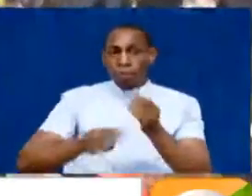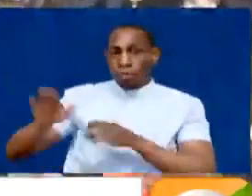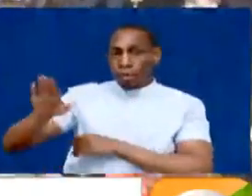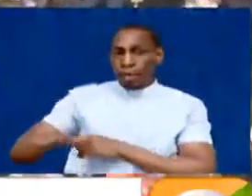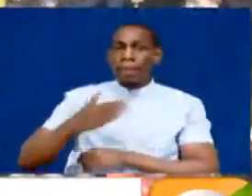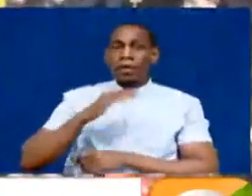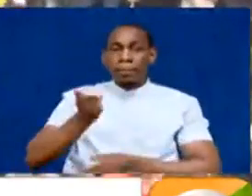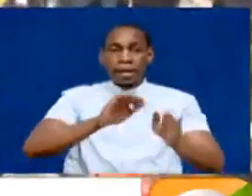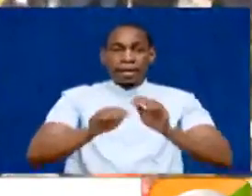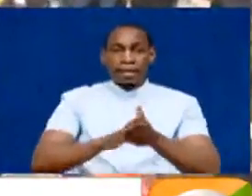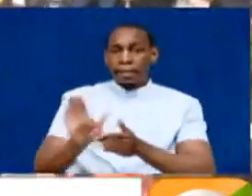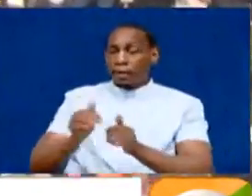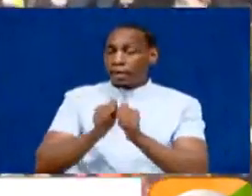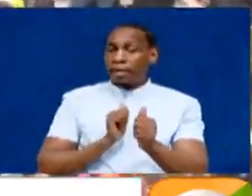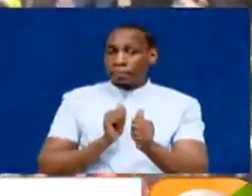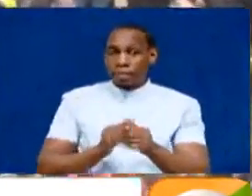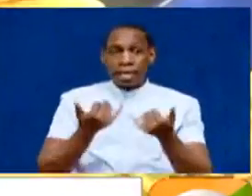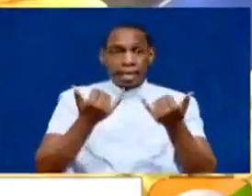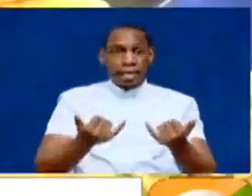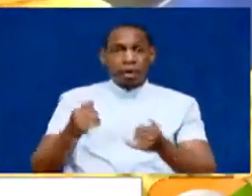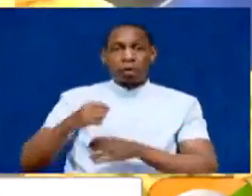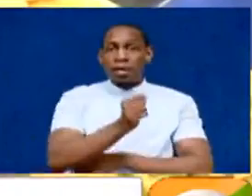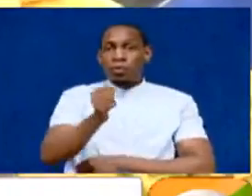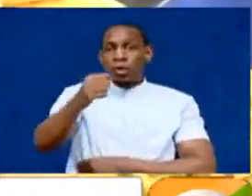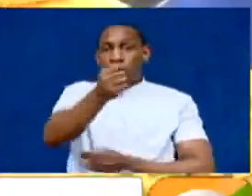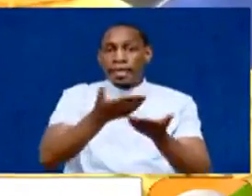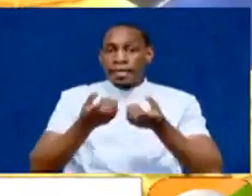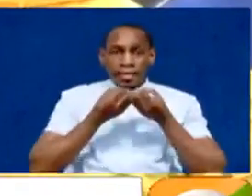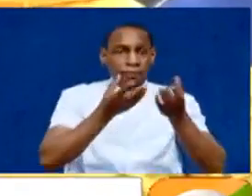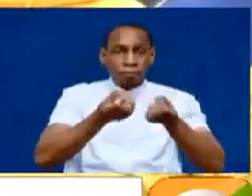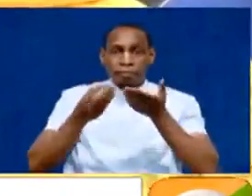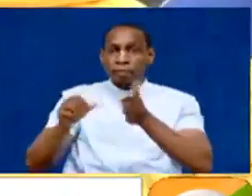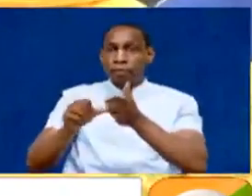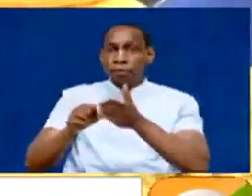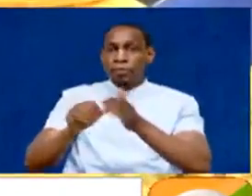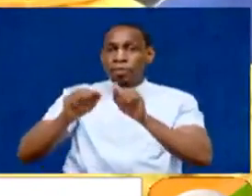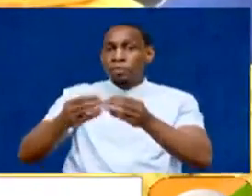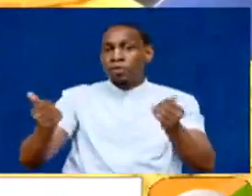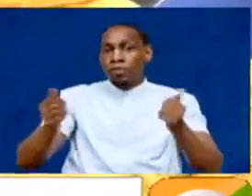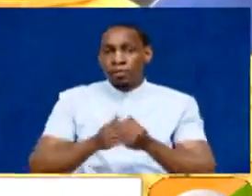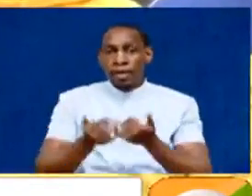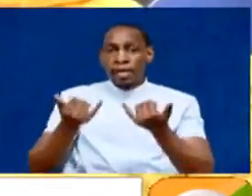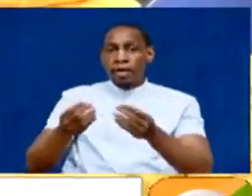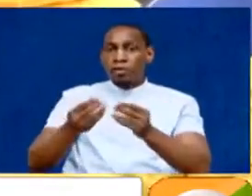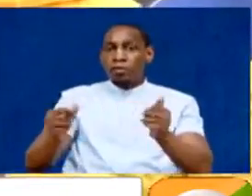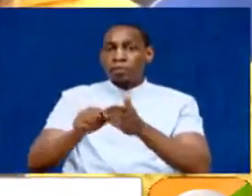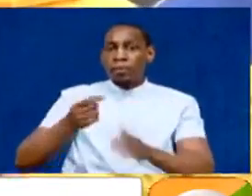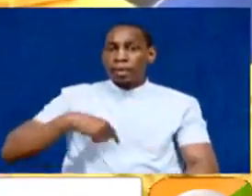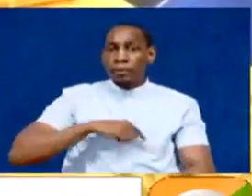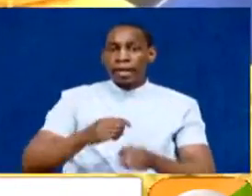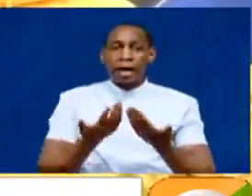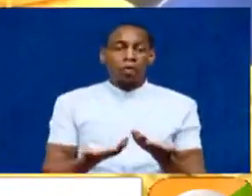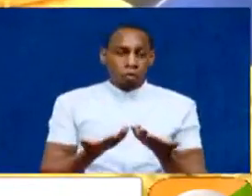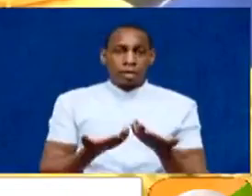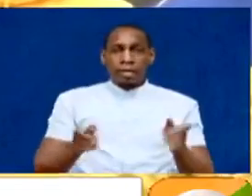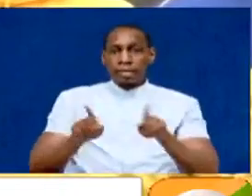wanataka tuwachague, wanakataa. Saa hii wanasukuka huku kutuelezea ati shida zetu watatatua. Mtatatua shida zetu na